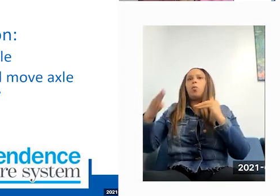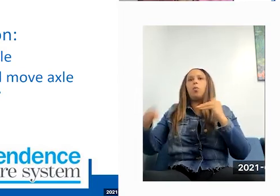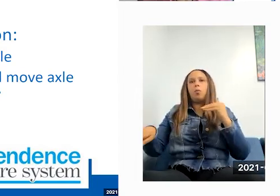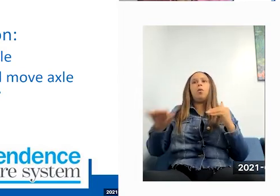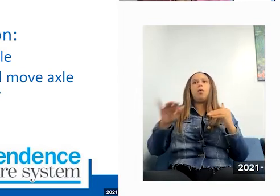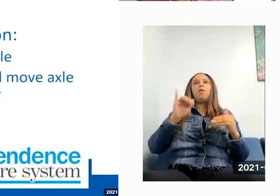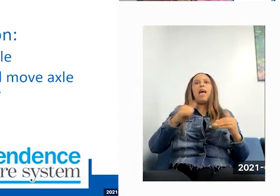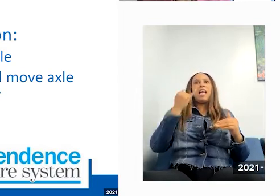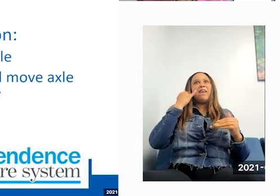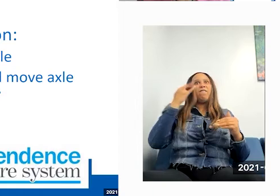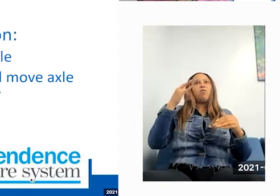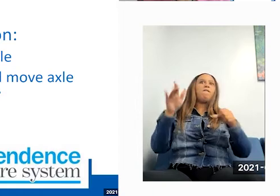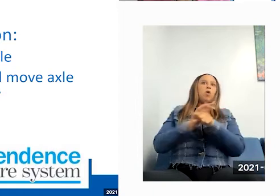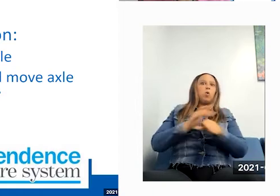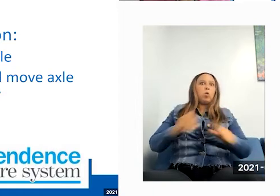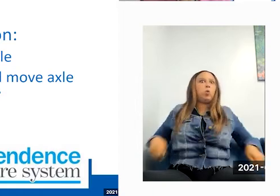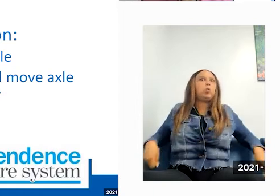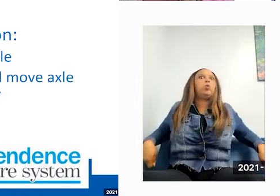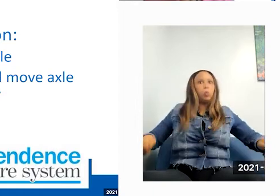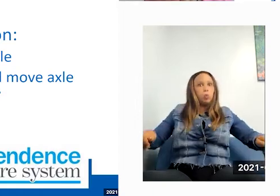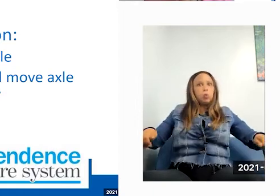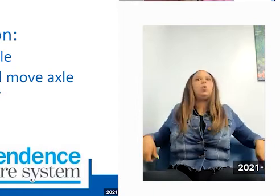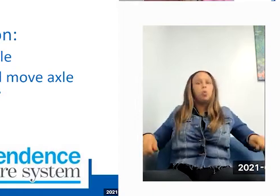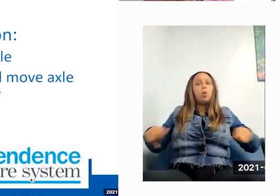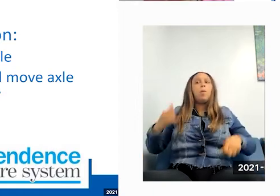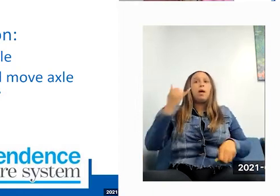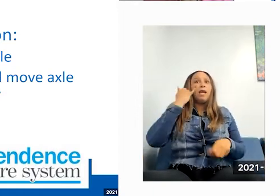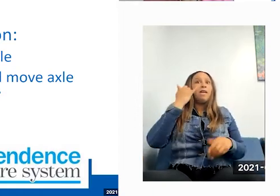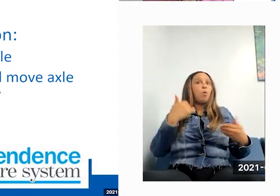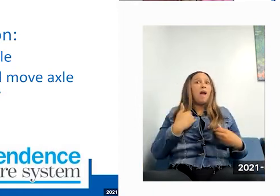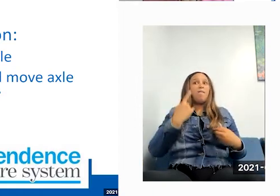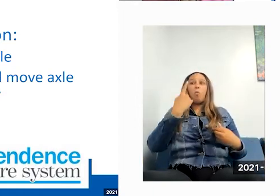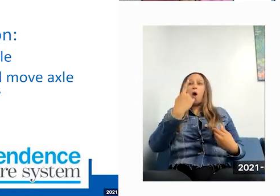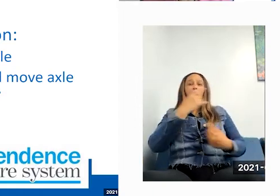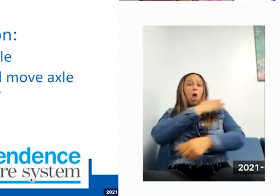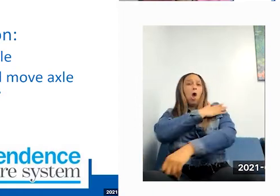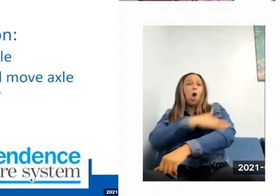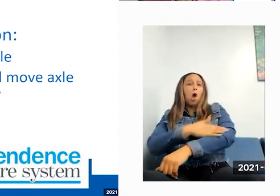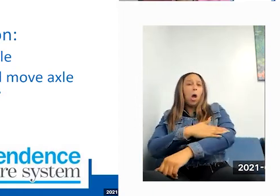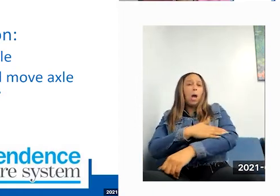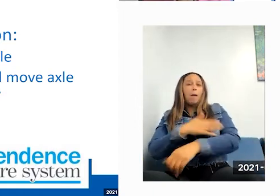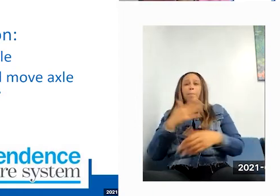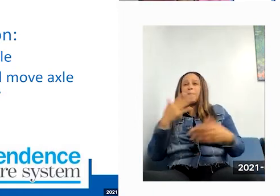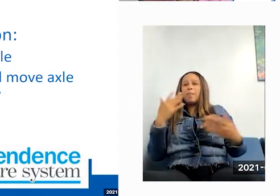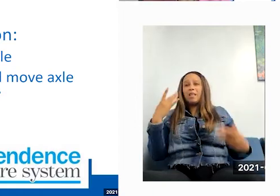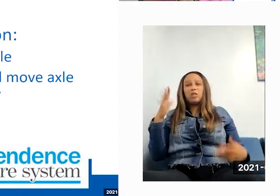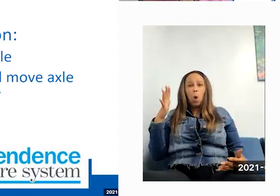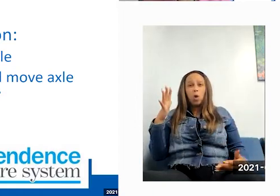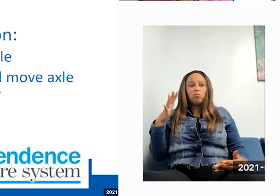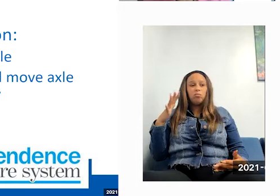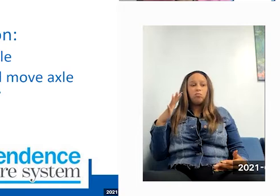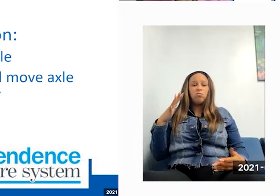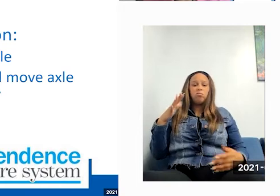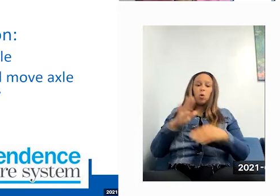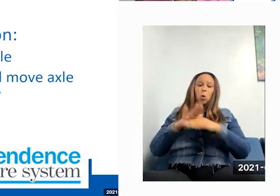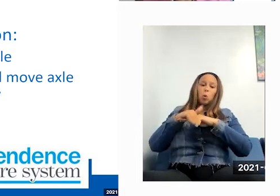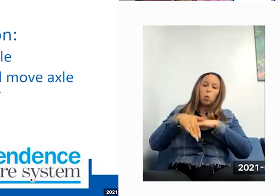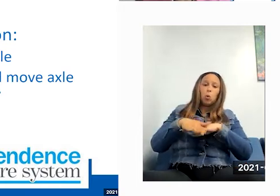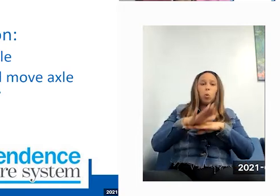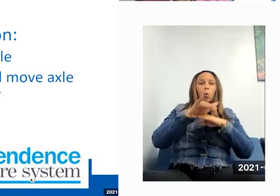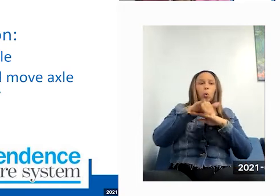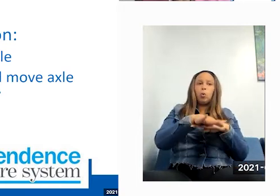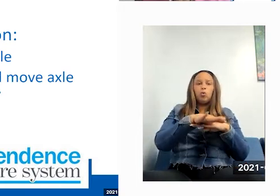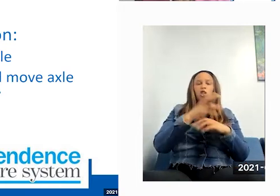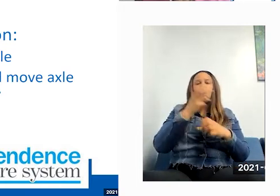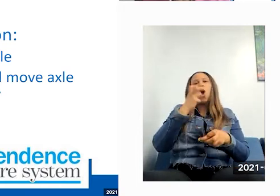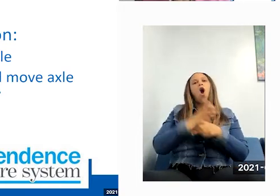If someone's using one arm and one leg, the seat to height floor becomes very important, as well as moving that